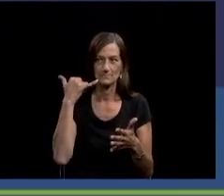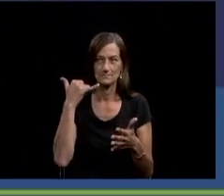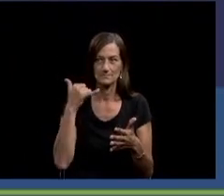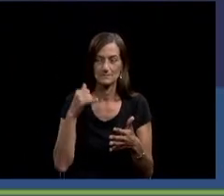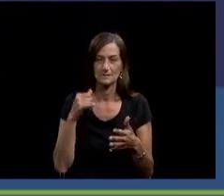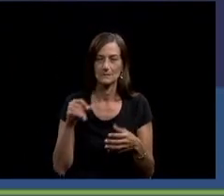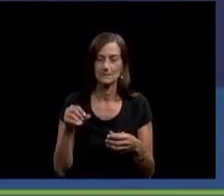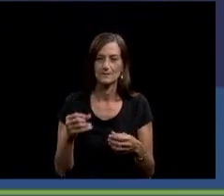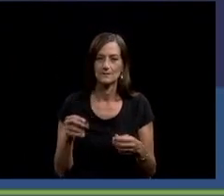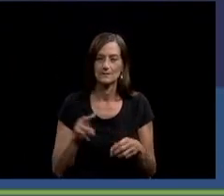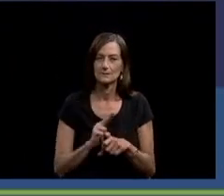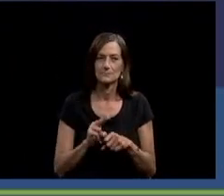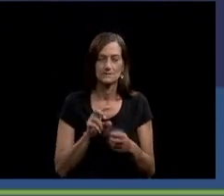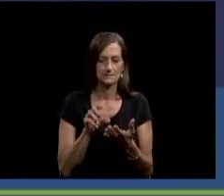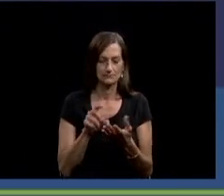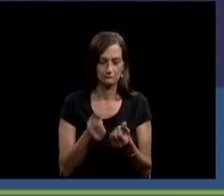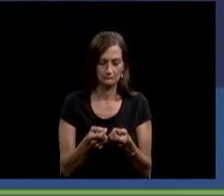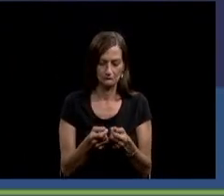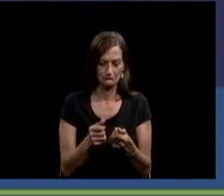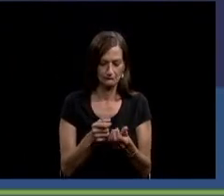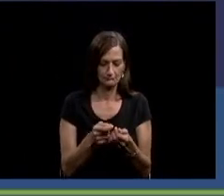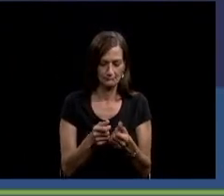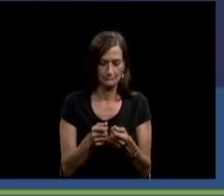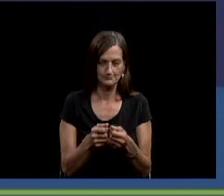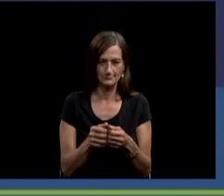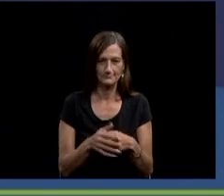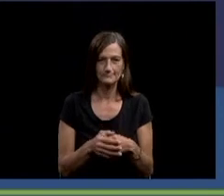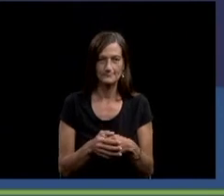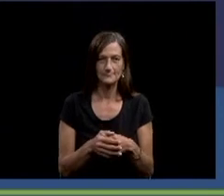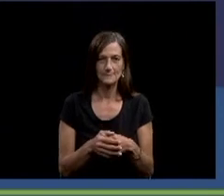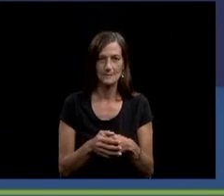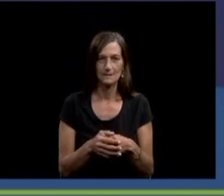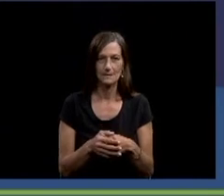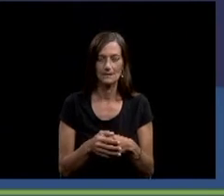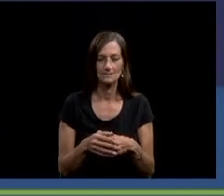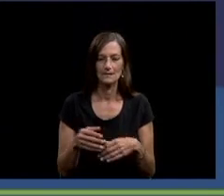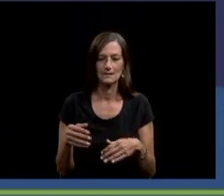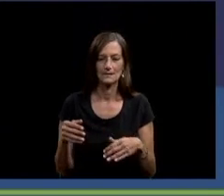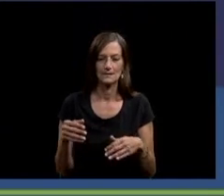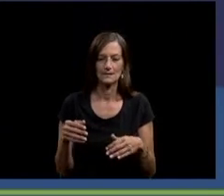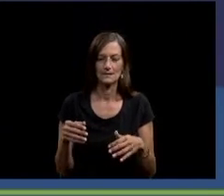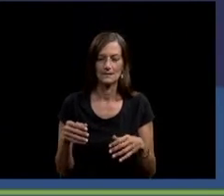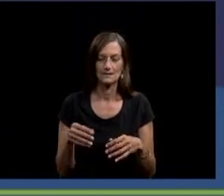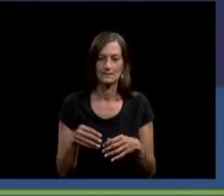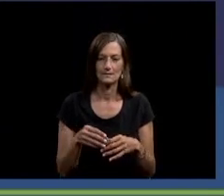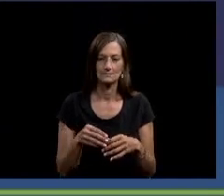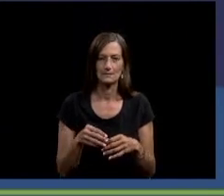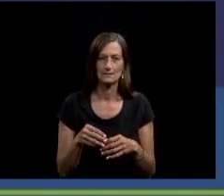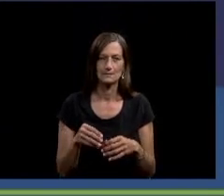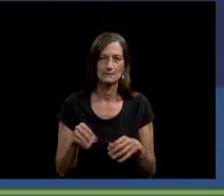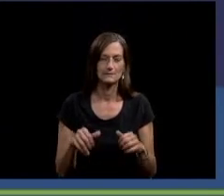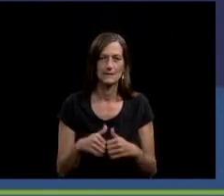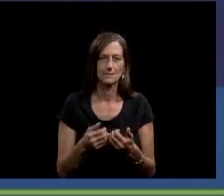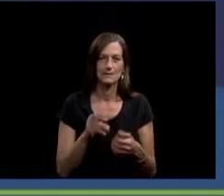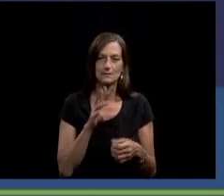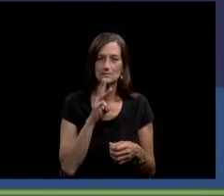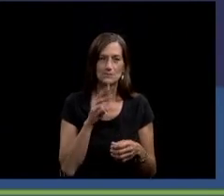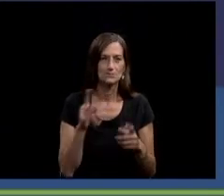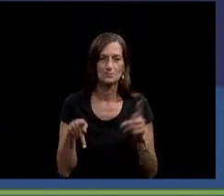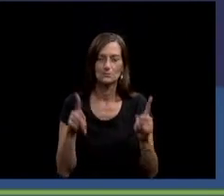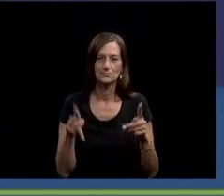lot in scenario training, just to how to talk to people in a way that